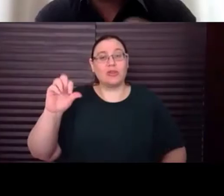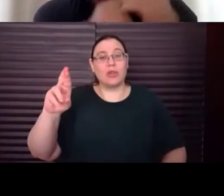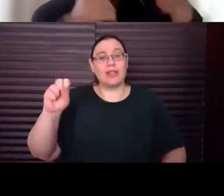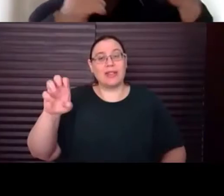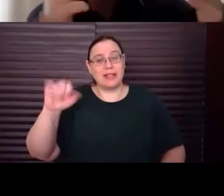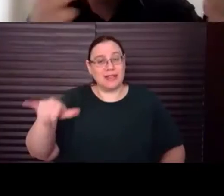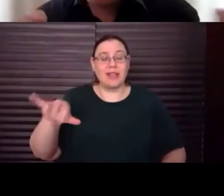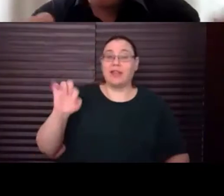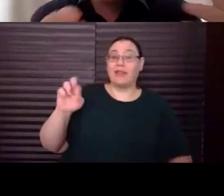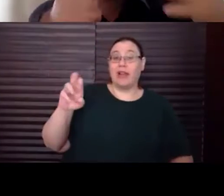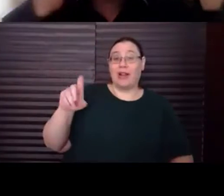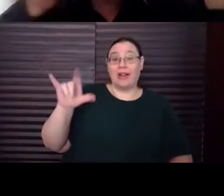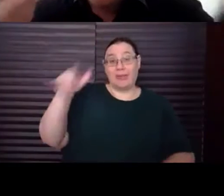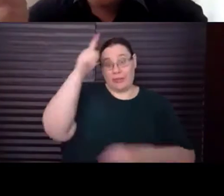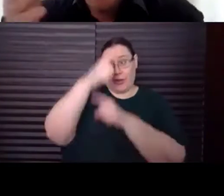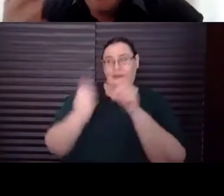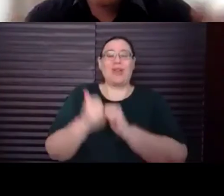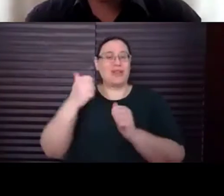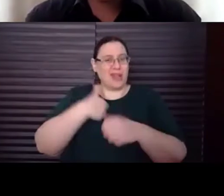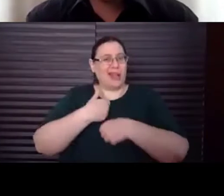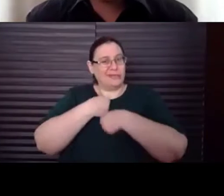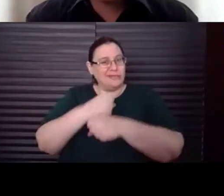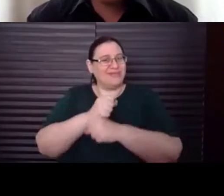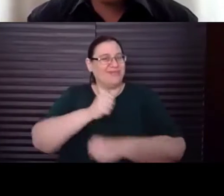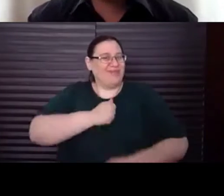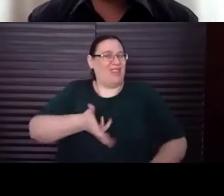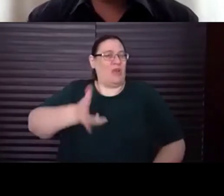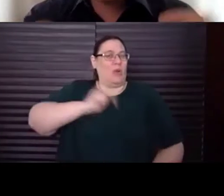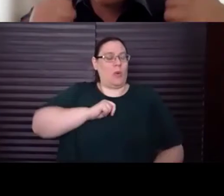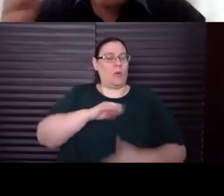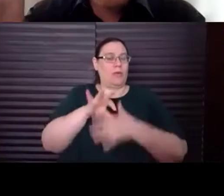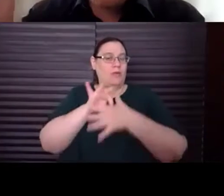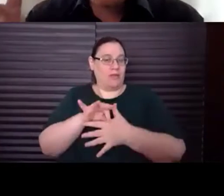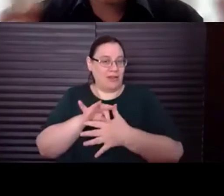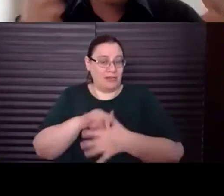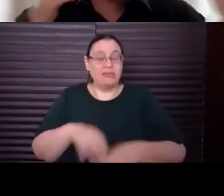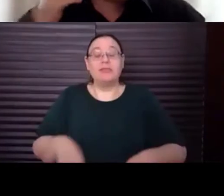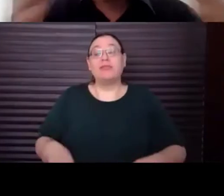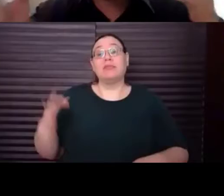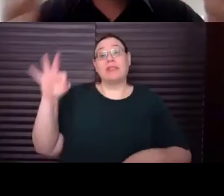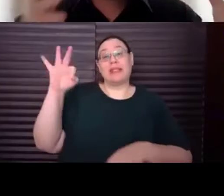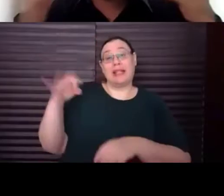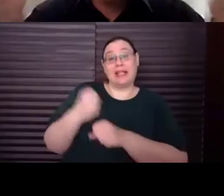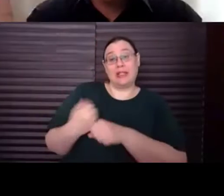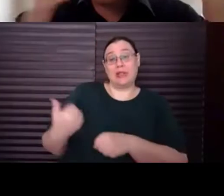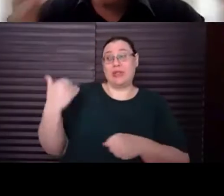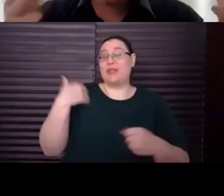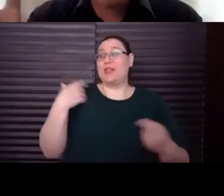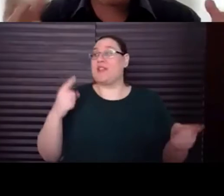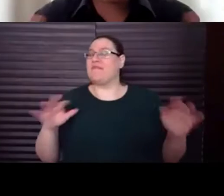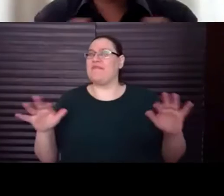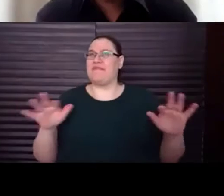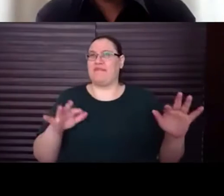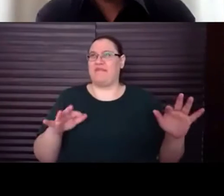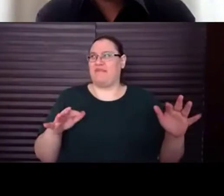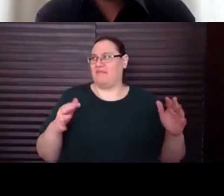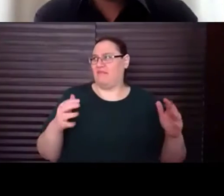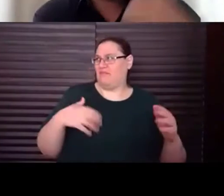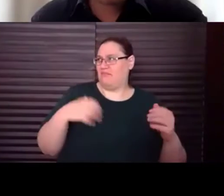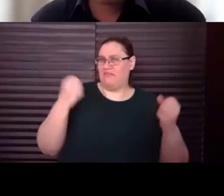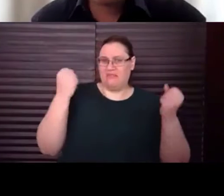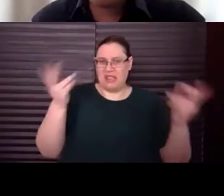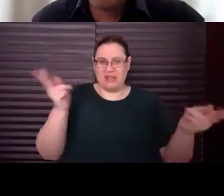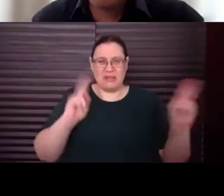come from me producing and creating my own content. And 9 years ago, I looked around and I was like, why aren't more people with